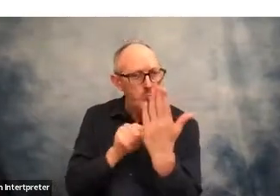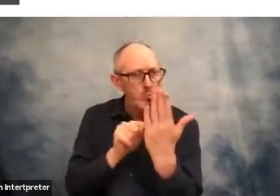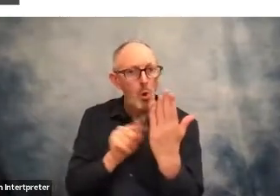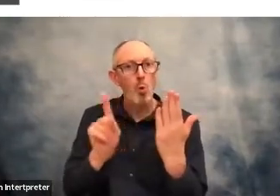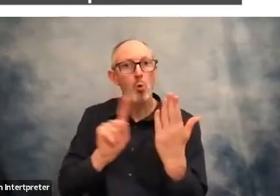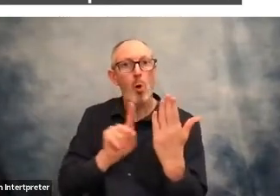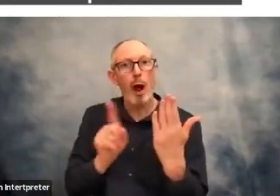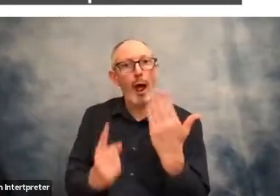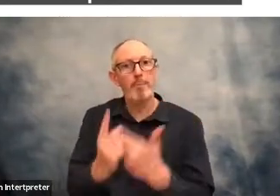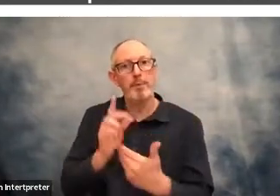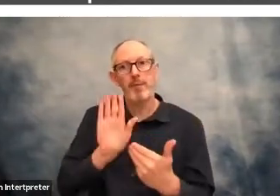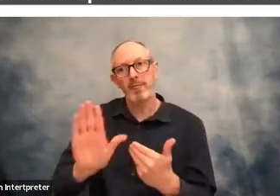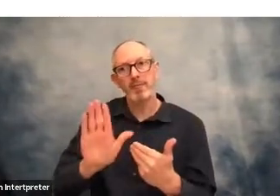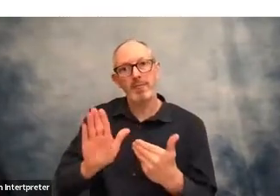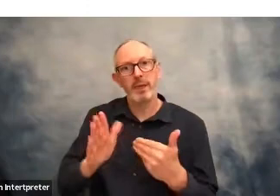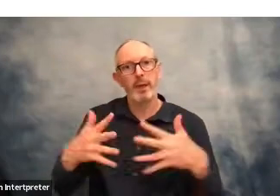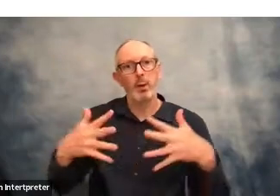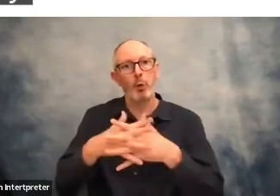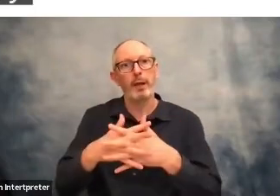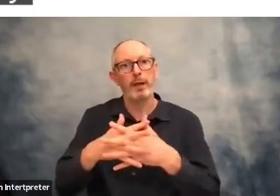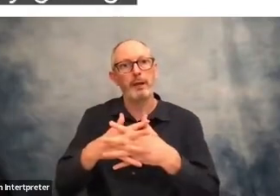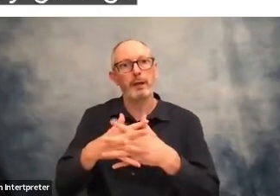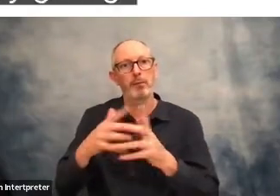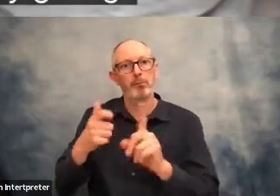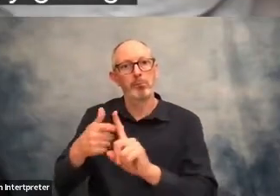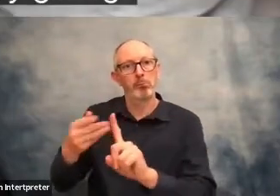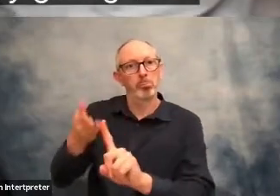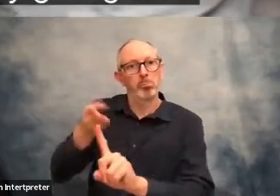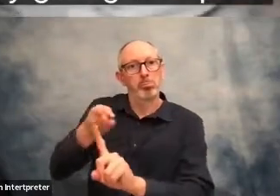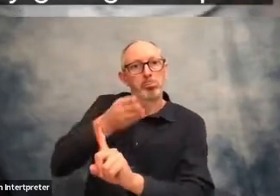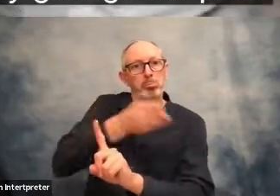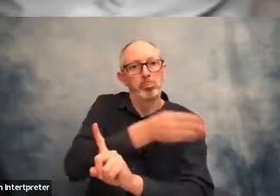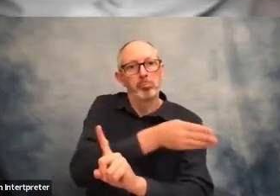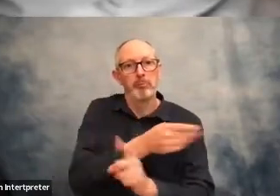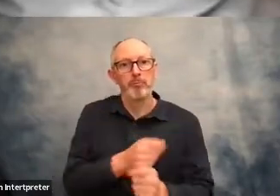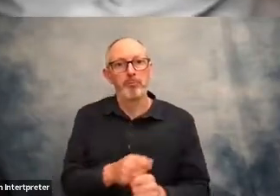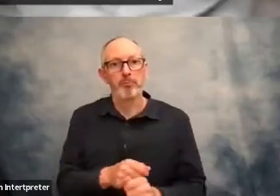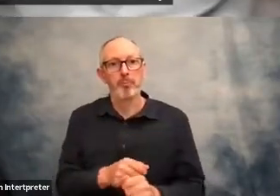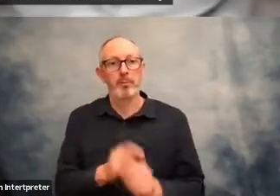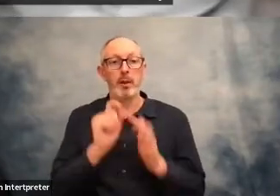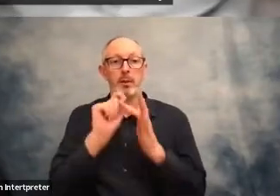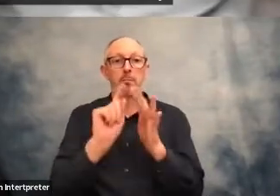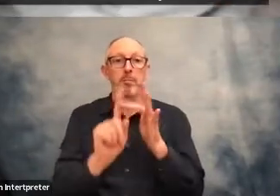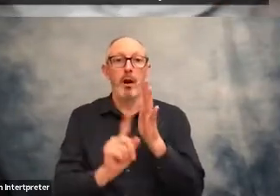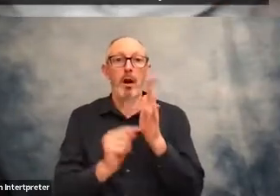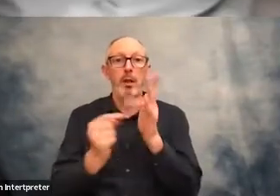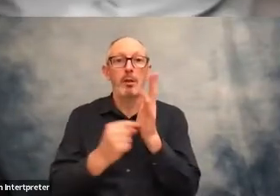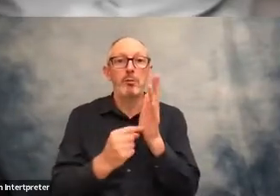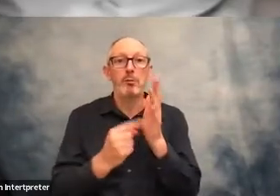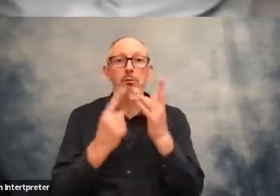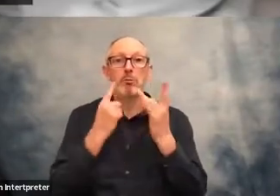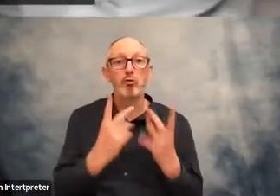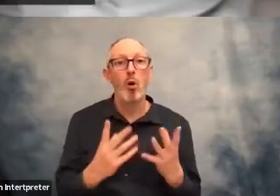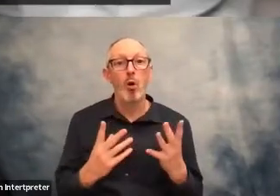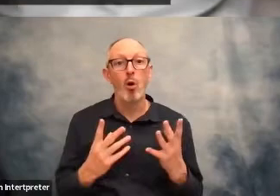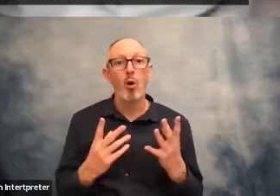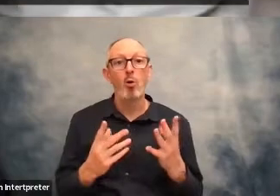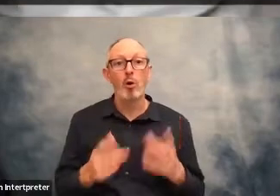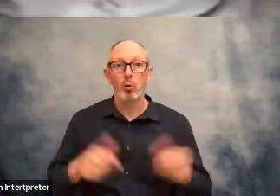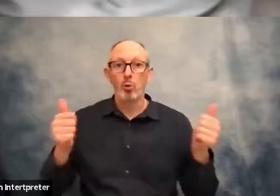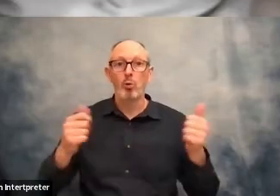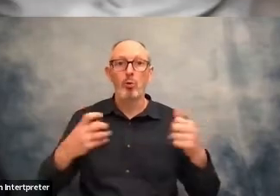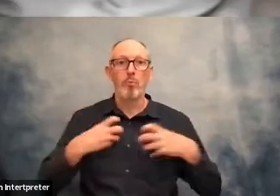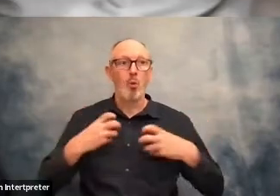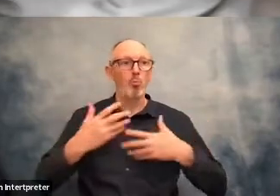most, and compensation for the care you're already giving. Our pilot shows stronger momentum, better follow through, and real time back